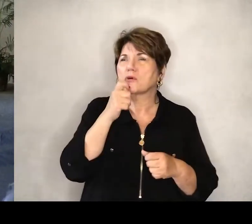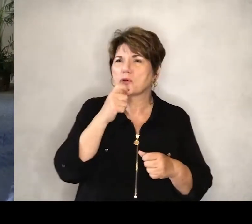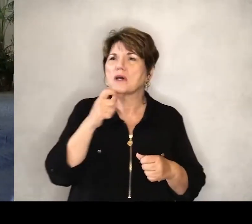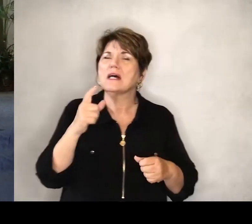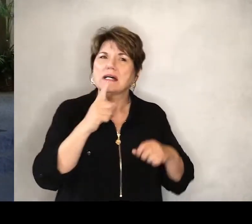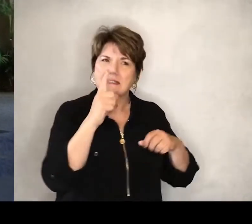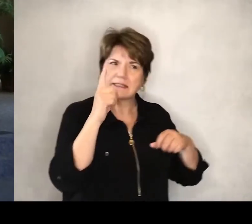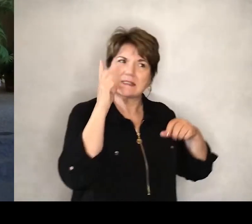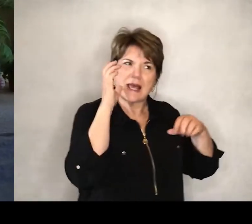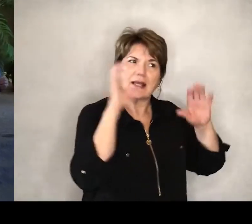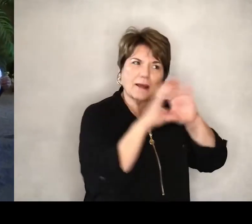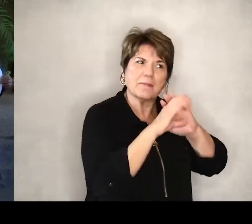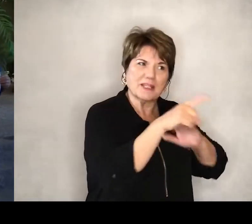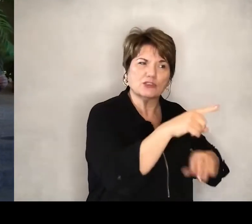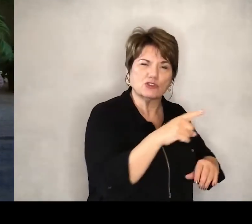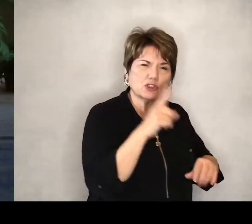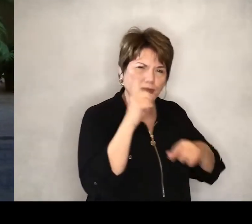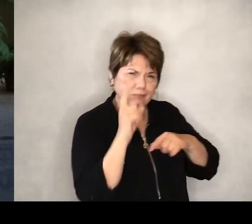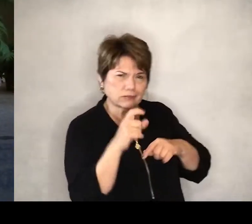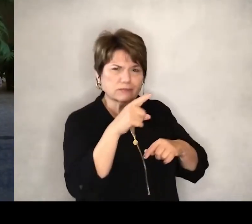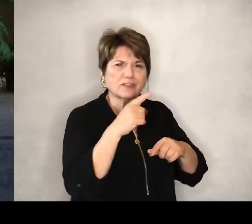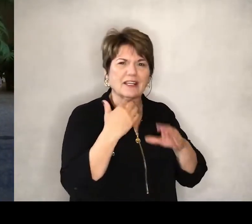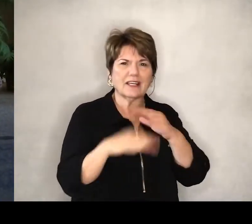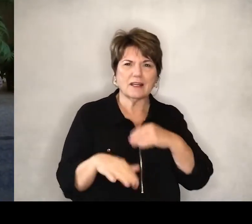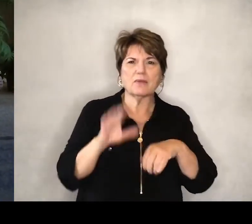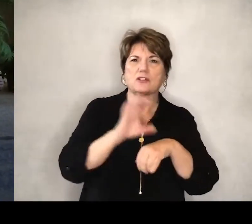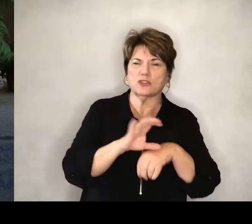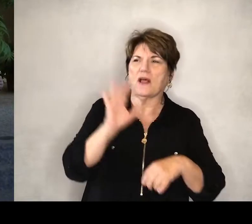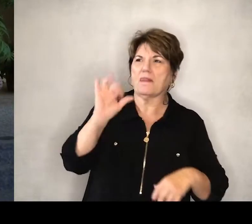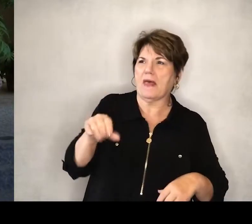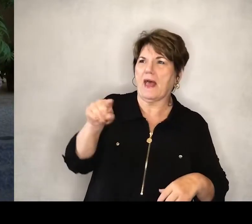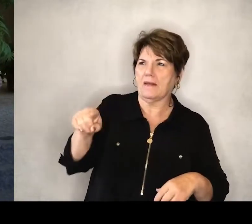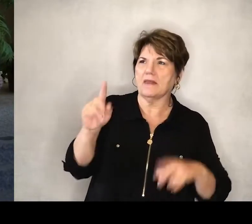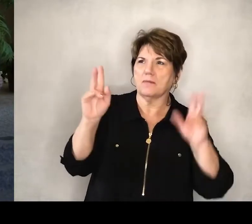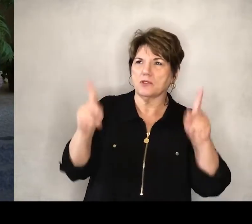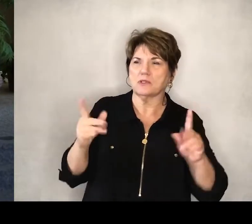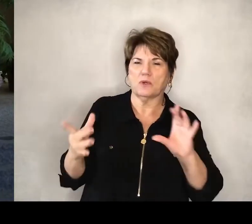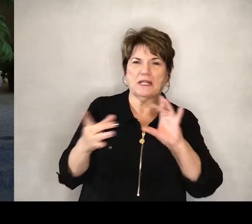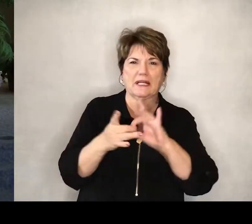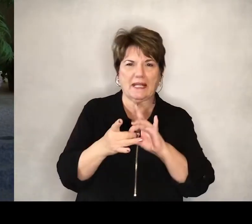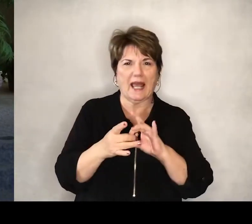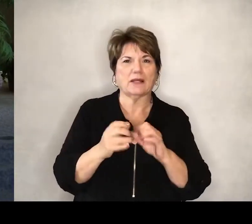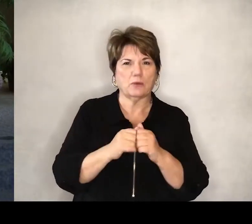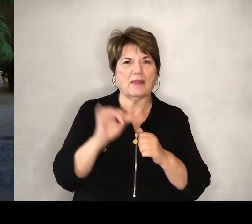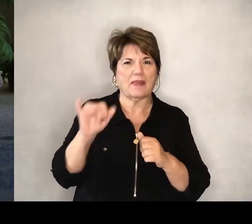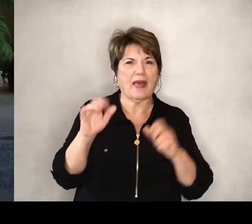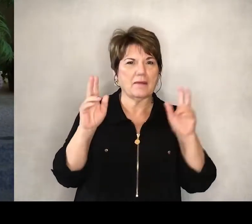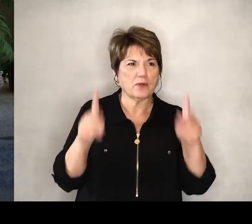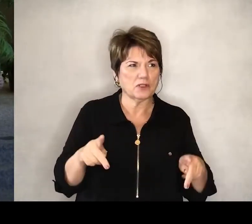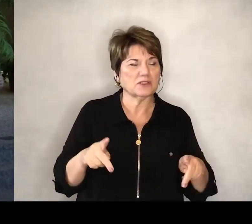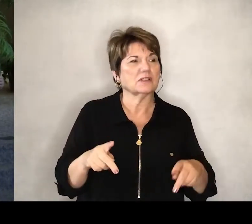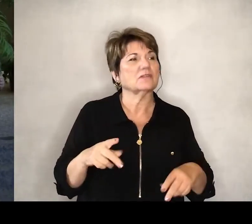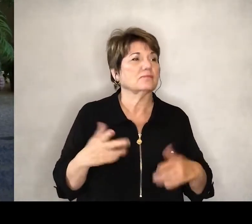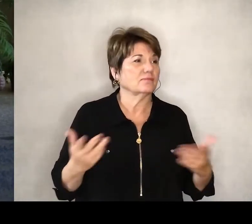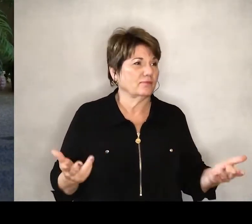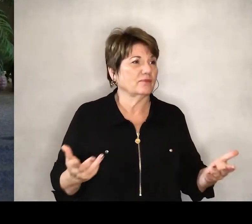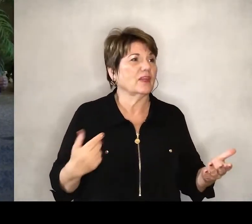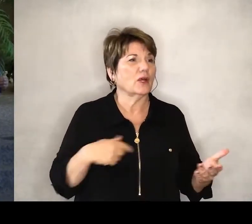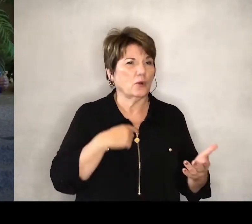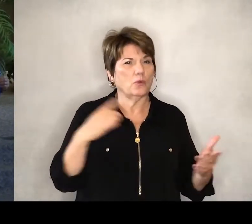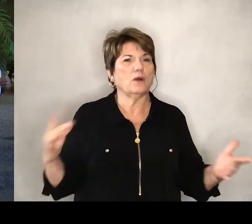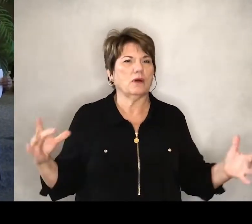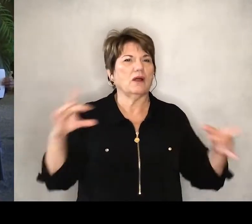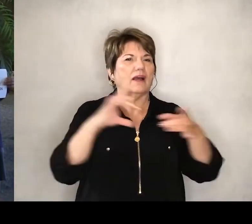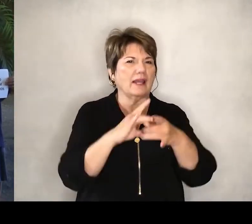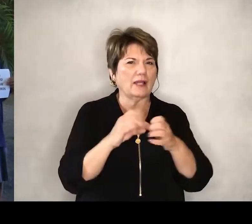up, take a picture of the person, and then email the church and say, that was the person I wanted to connect with. Can you connect me with that person? And you know what? We're going to connect